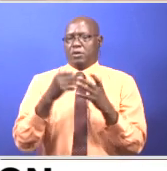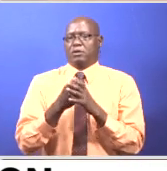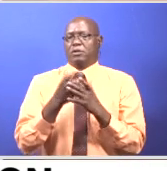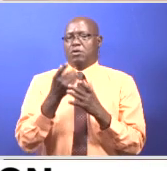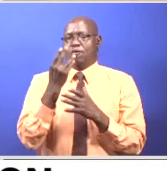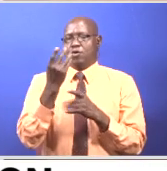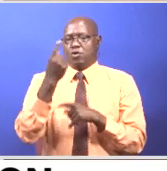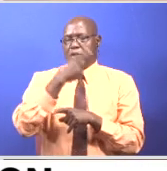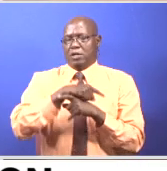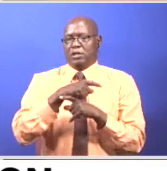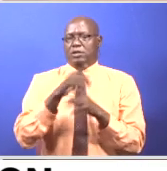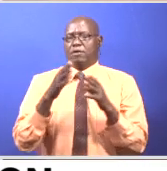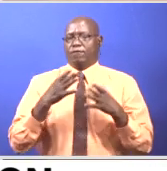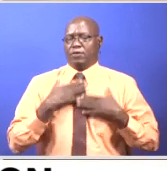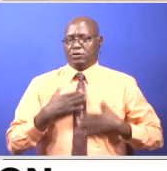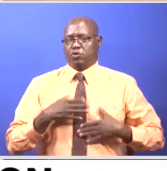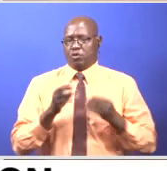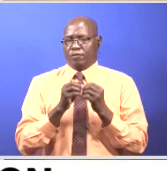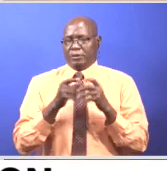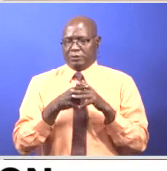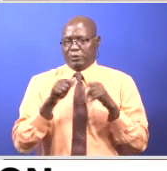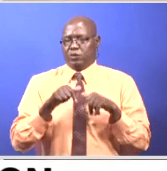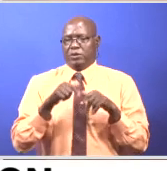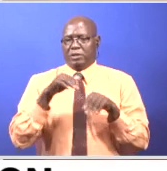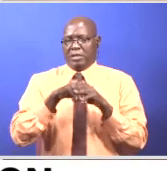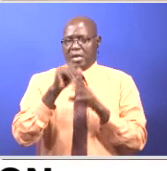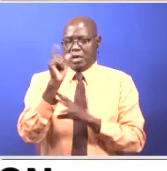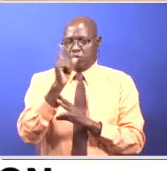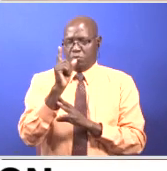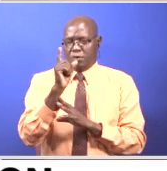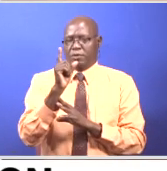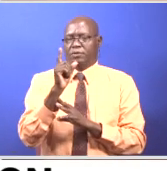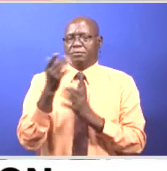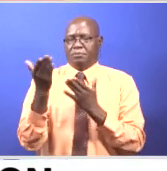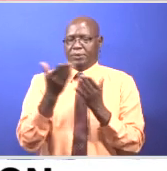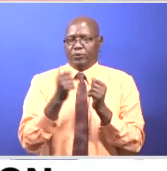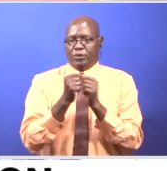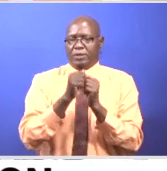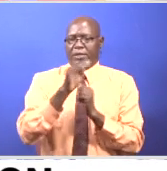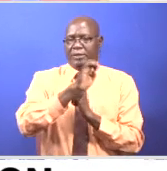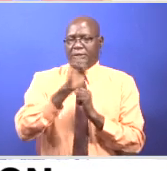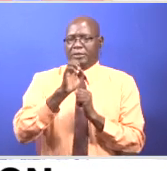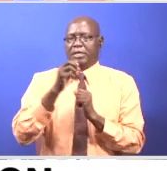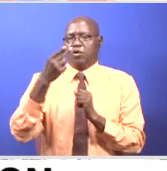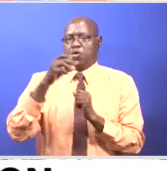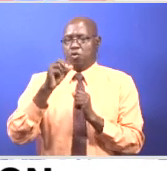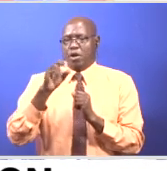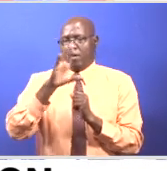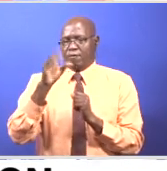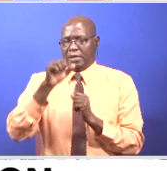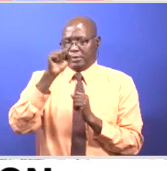four-day physical conference which kicked off today in Nairobi, bringing together participants from the Eastern and Horn of Africa, Southern